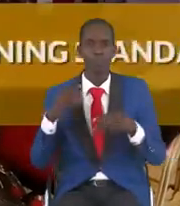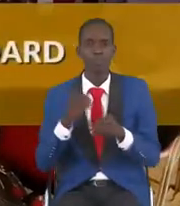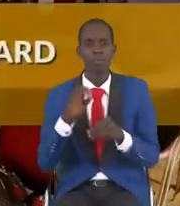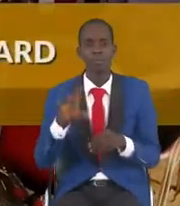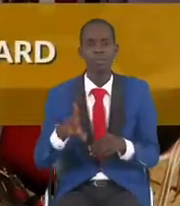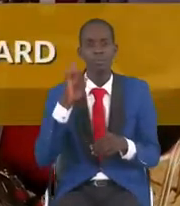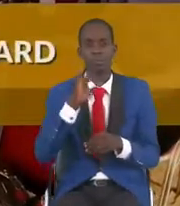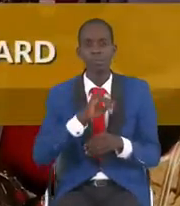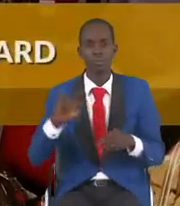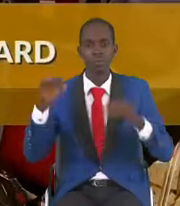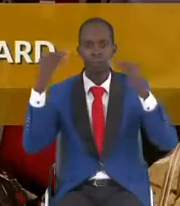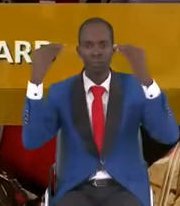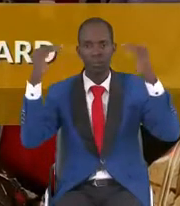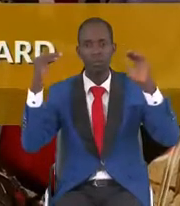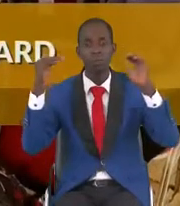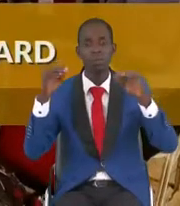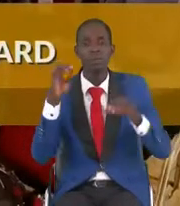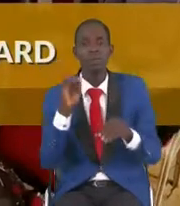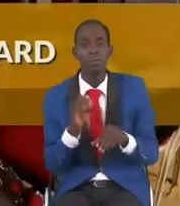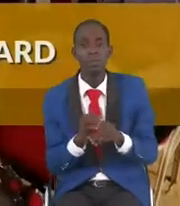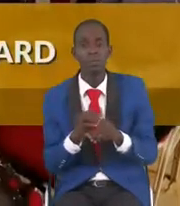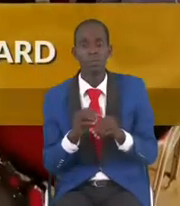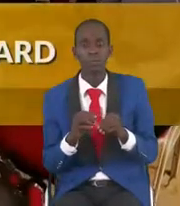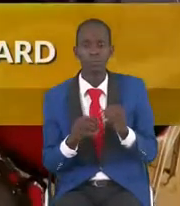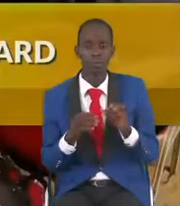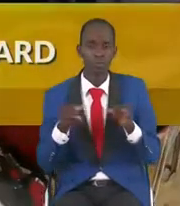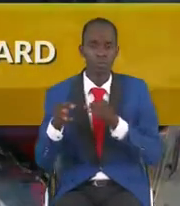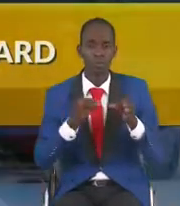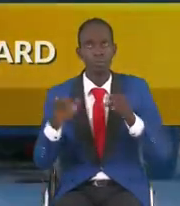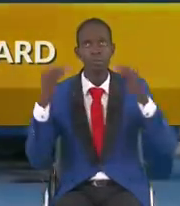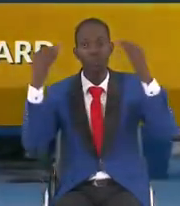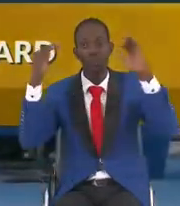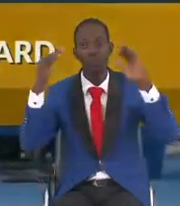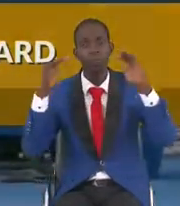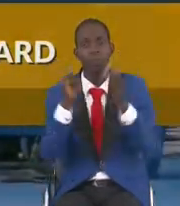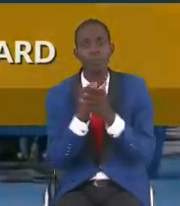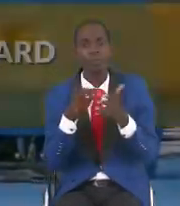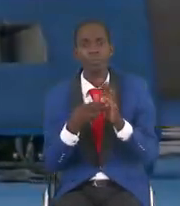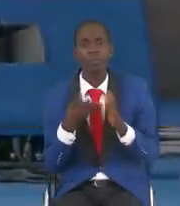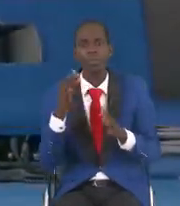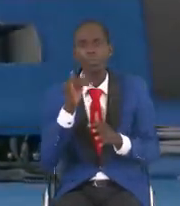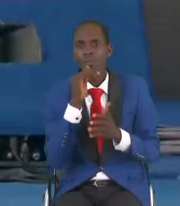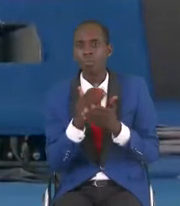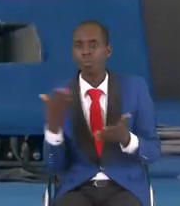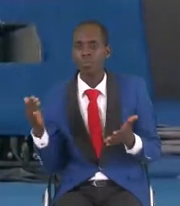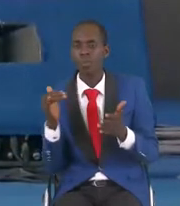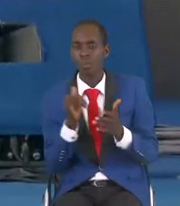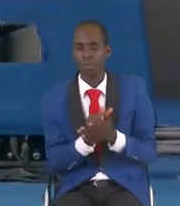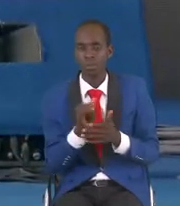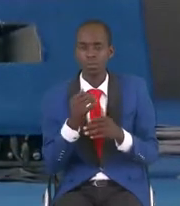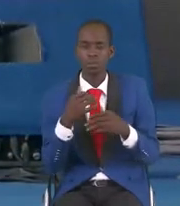standard. Defining standard. What that means is there is something that defines your